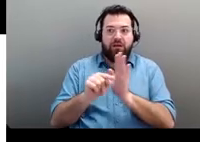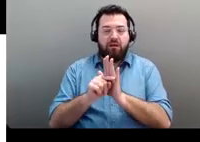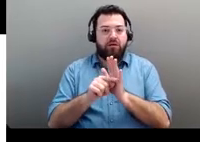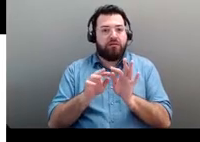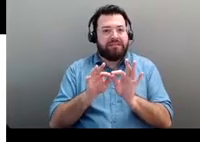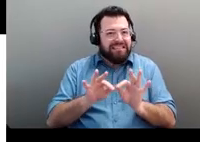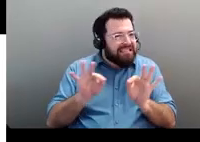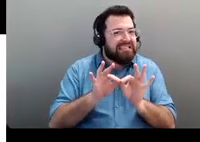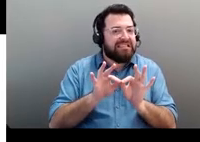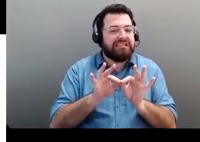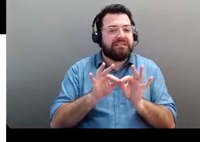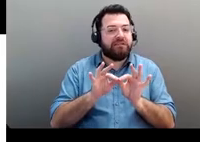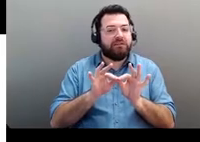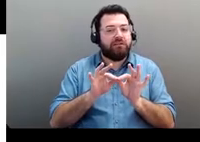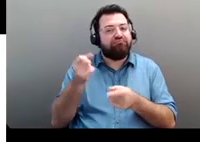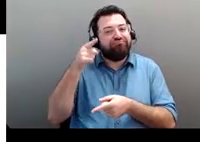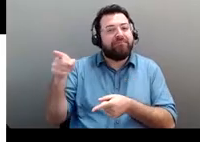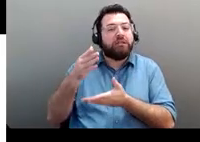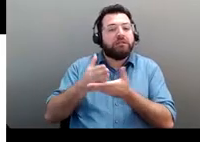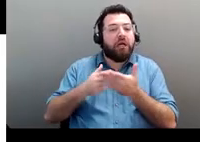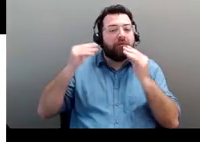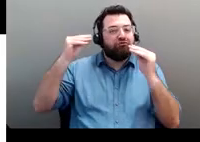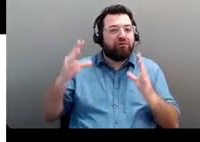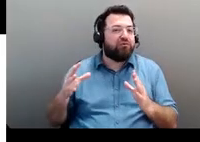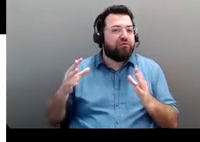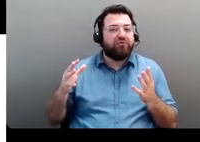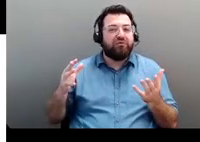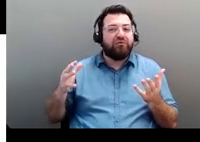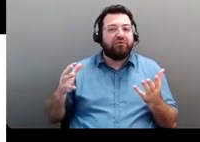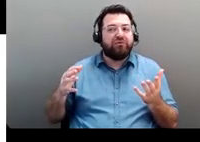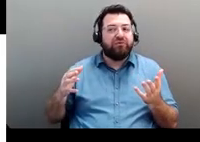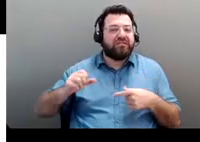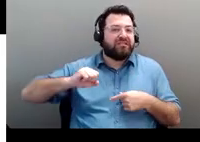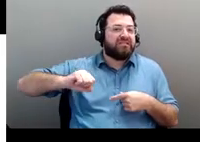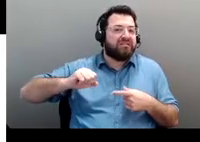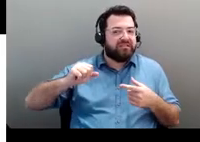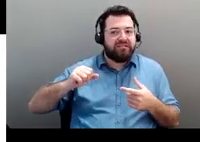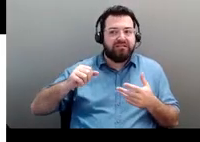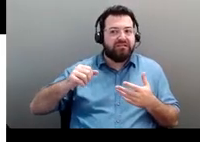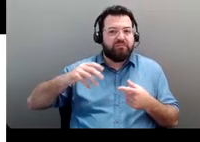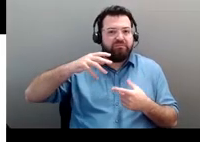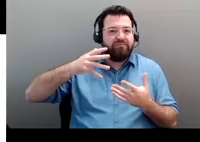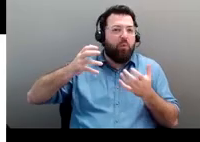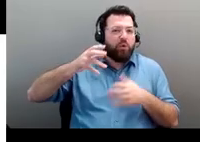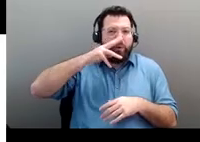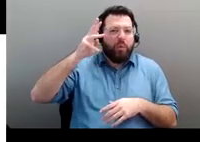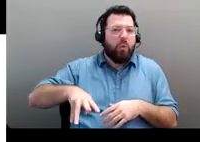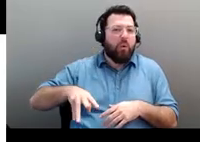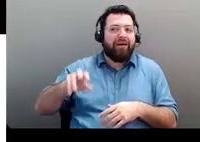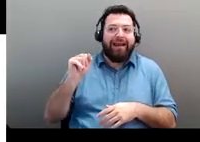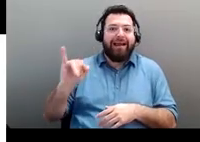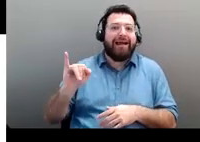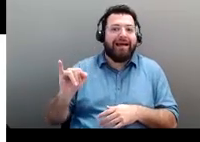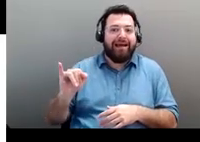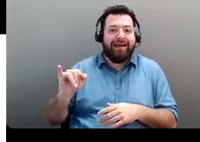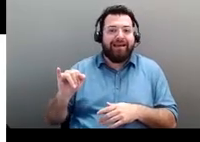instructors who kind of want to ignore the fact that AI is here, and that it's so